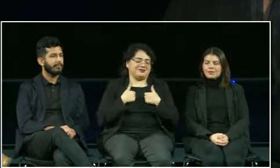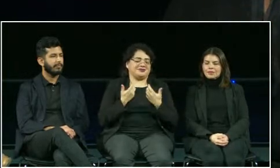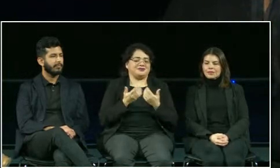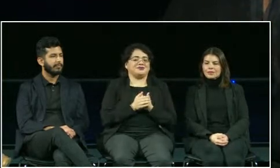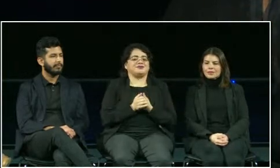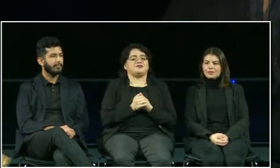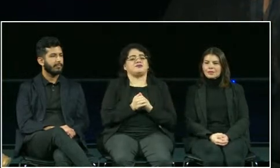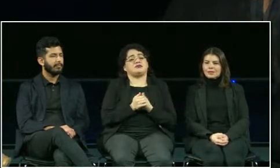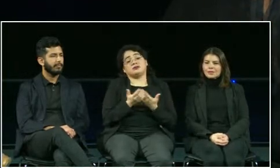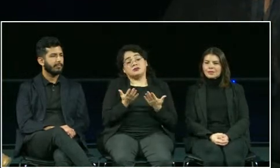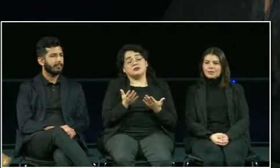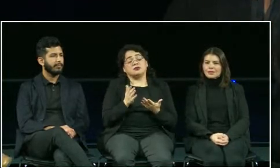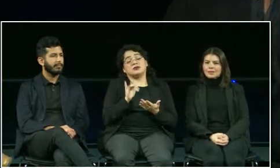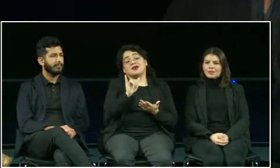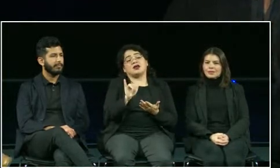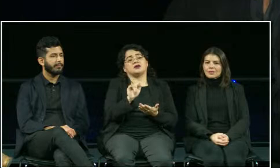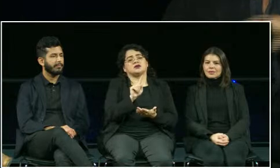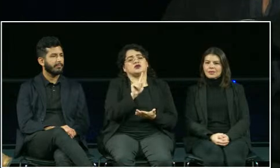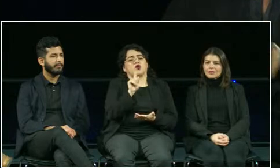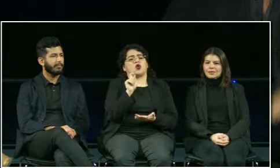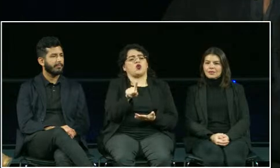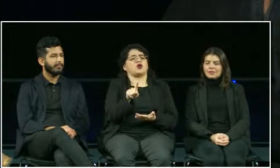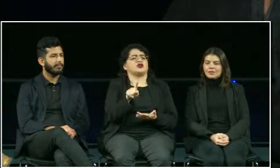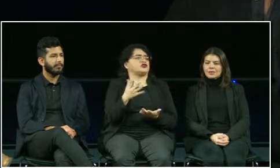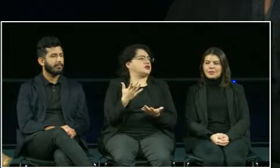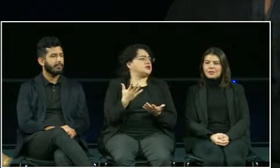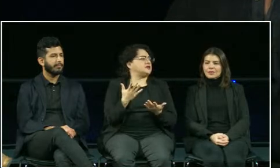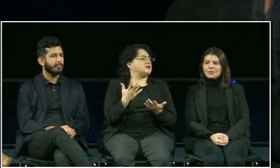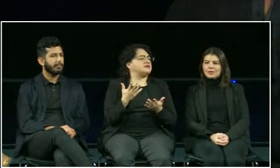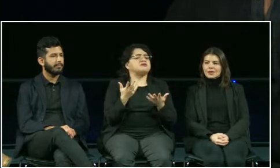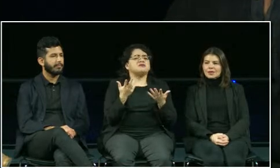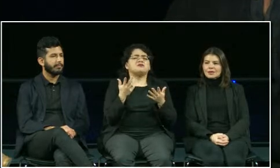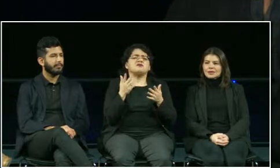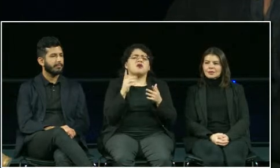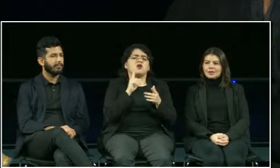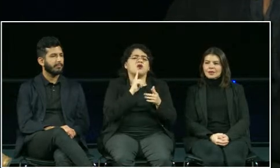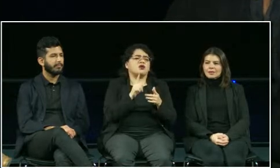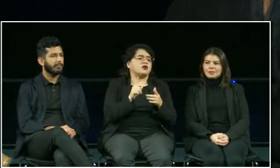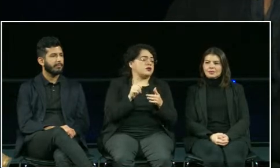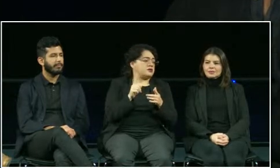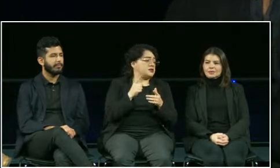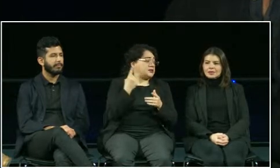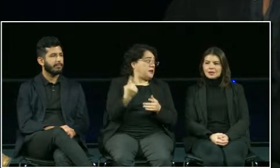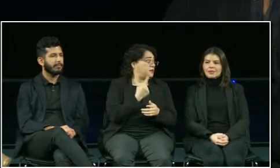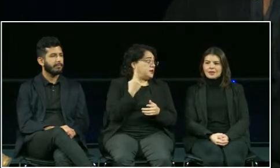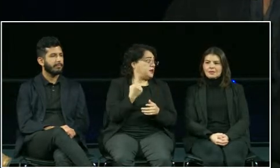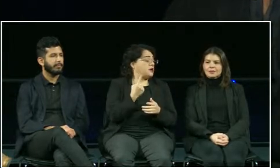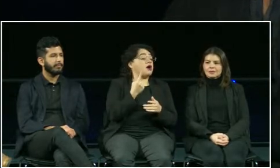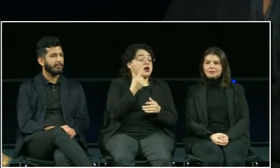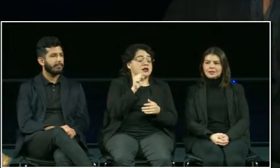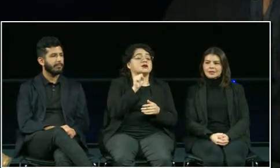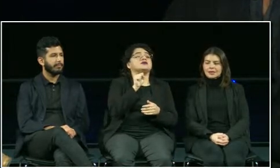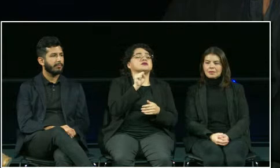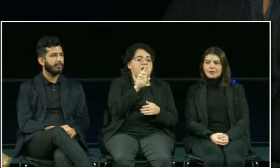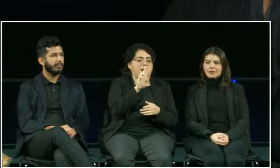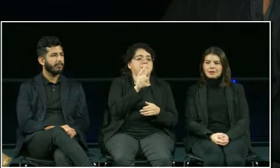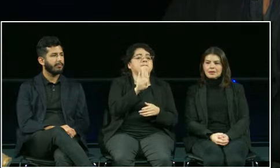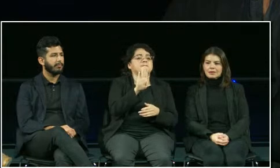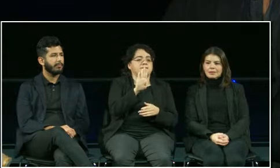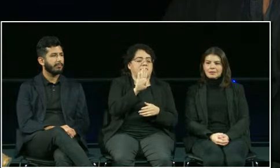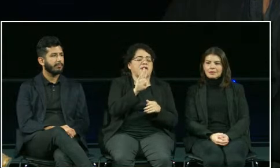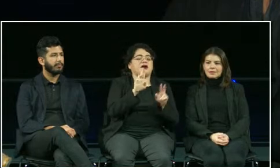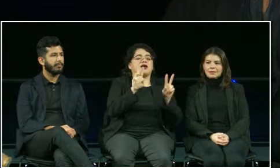So that's probably a question that is a sub theme that I haven't been asked.